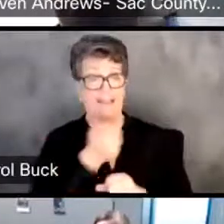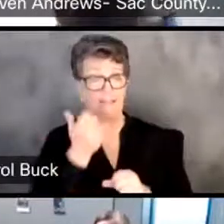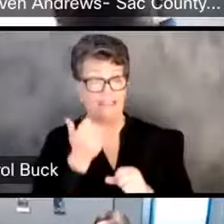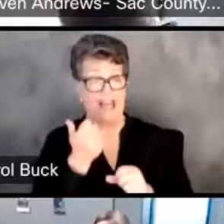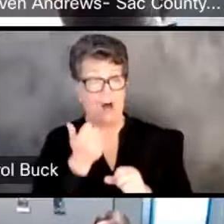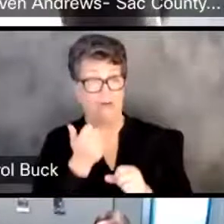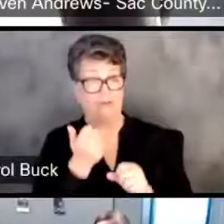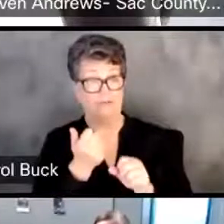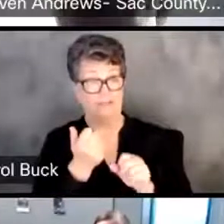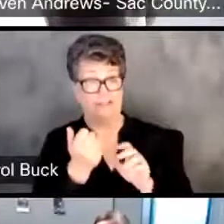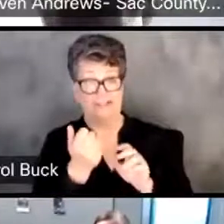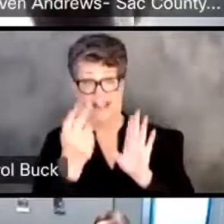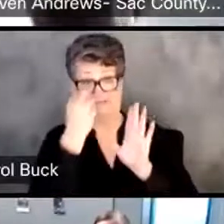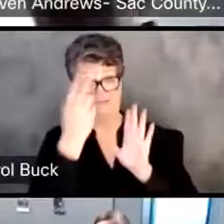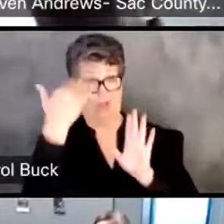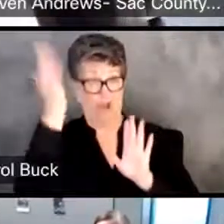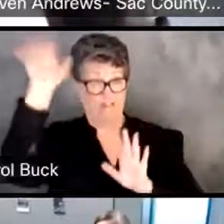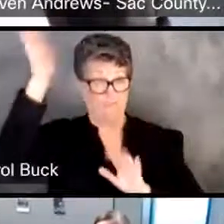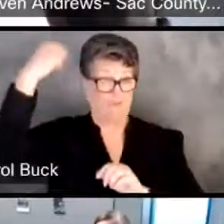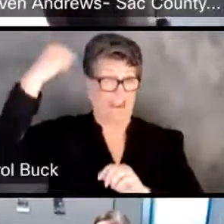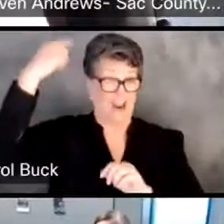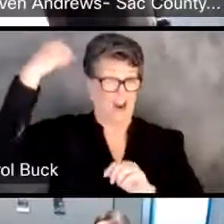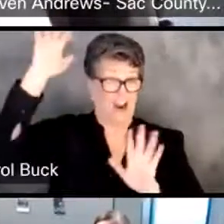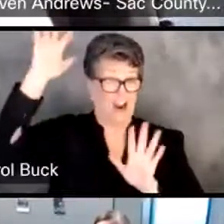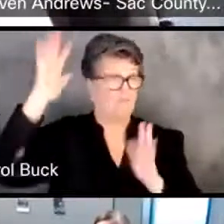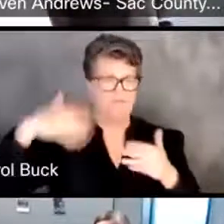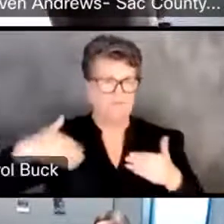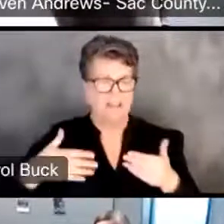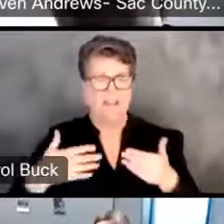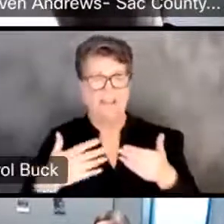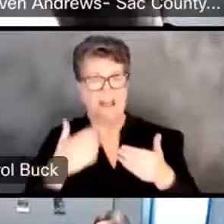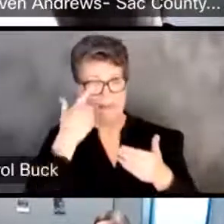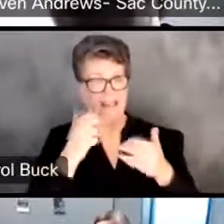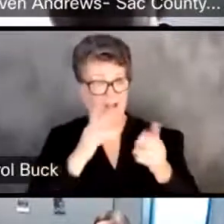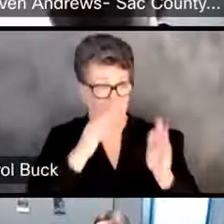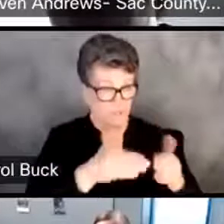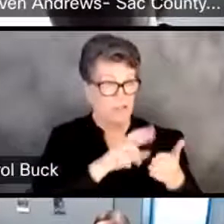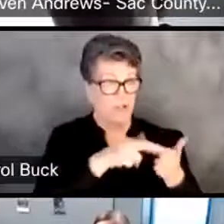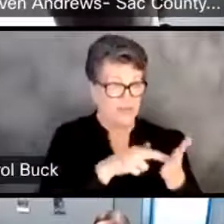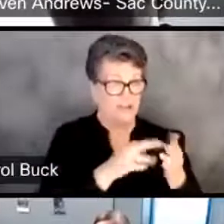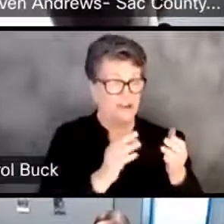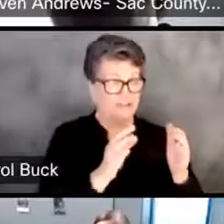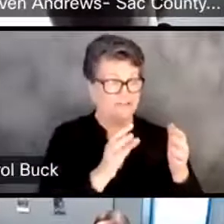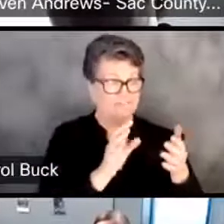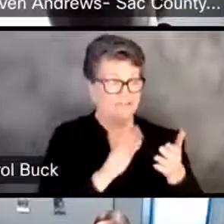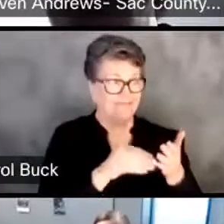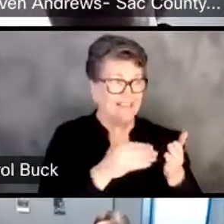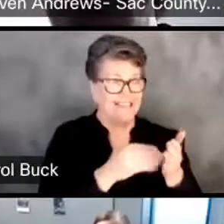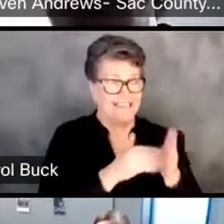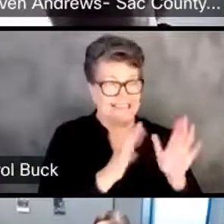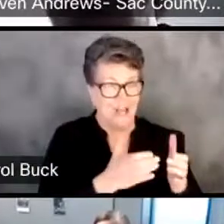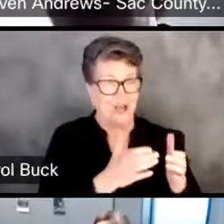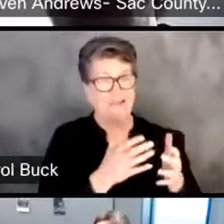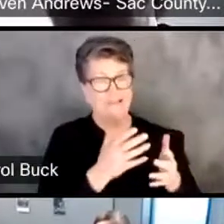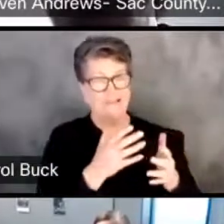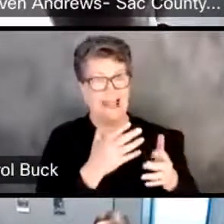the vendor world, because of their focus on the regional center and the service coordinator process, they are available if